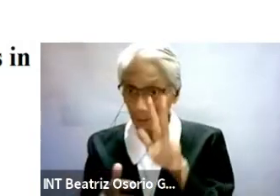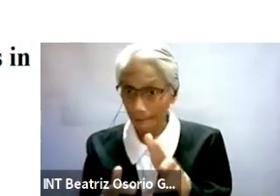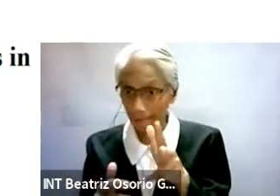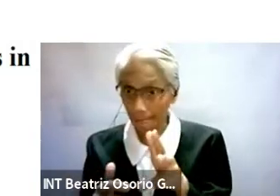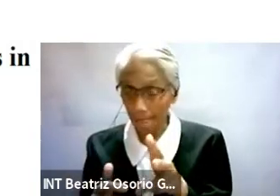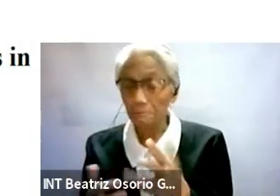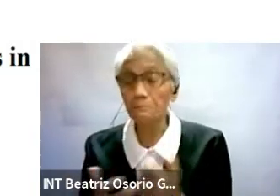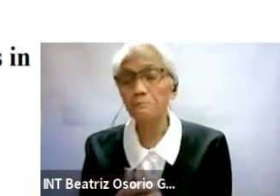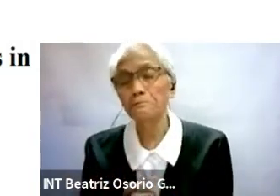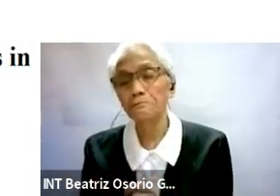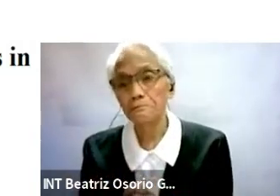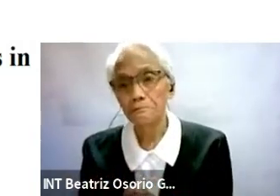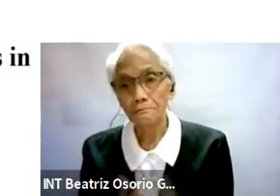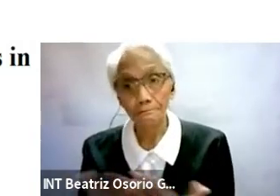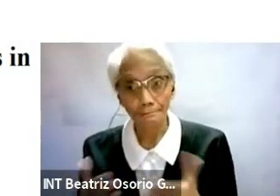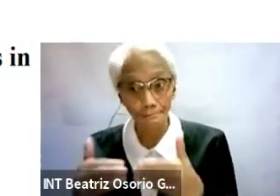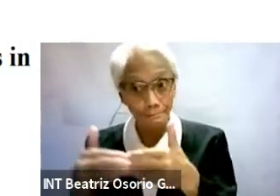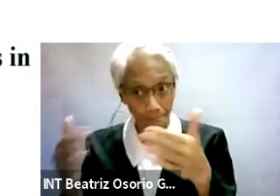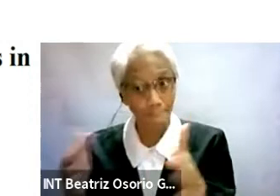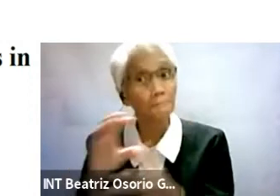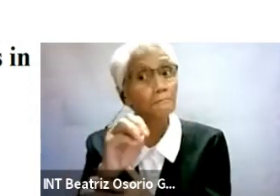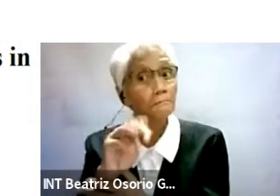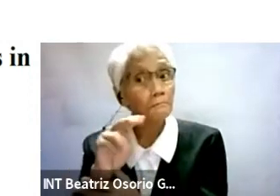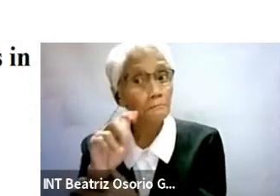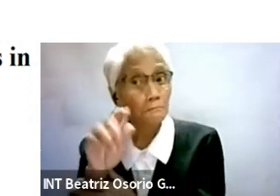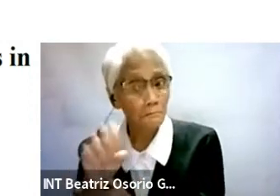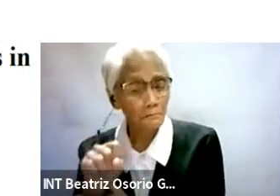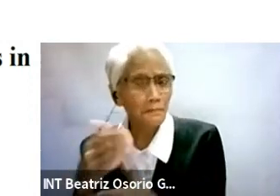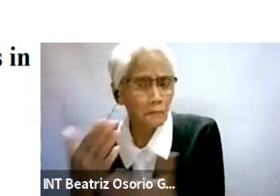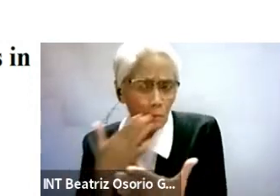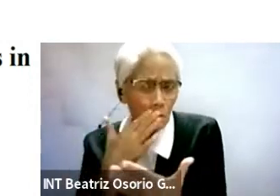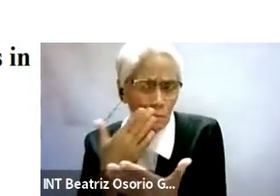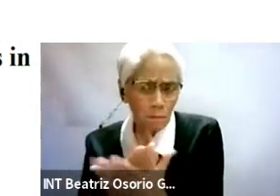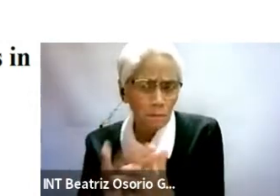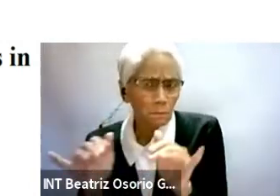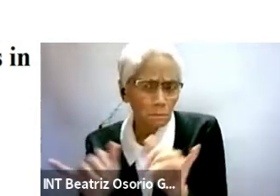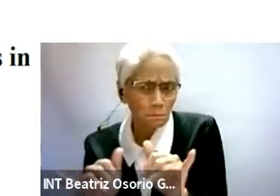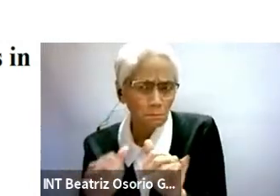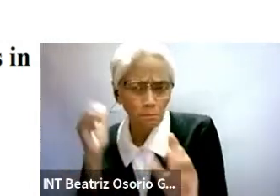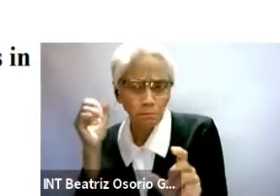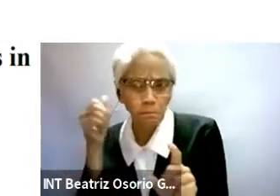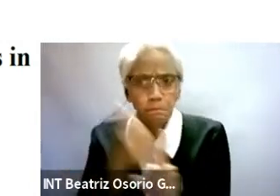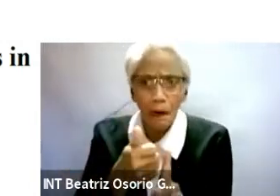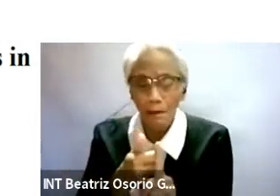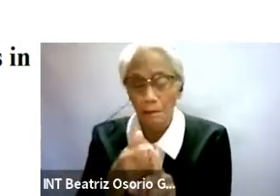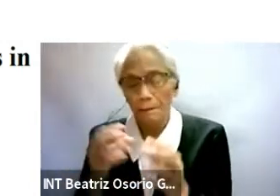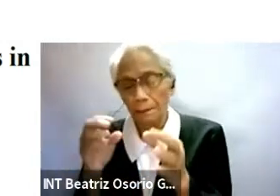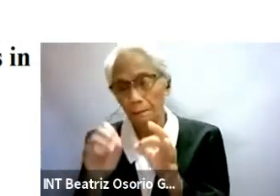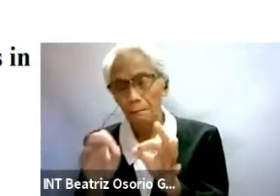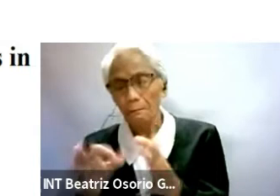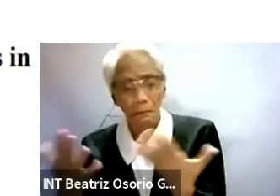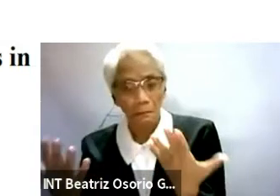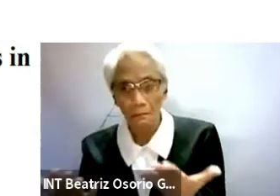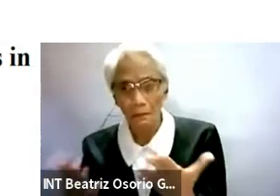is this: a general comment is only as good as the impact it generates. Obviously, like